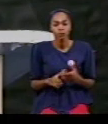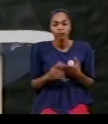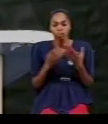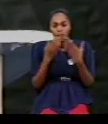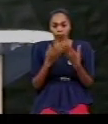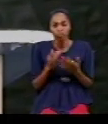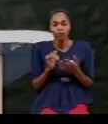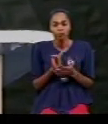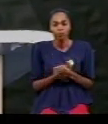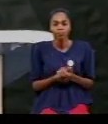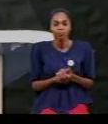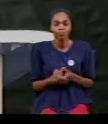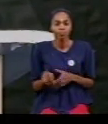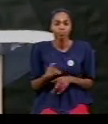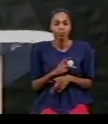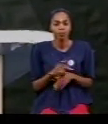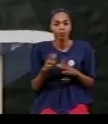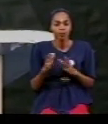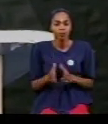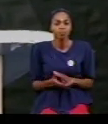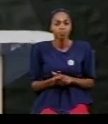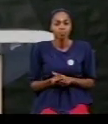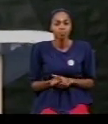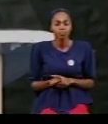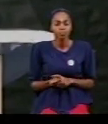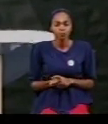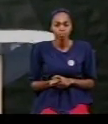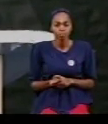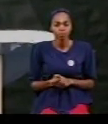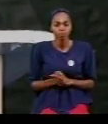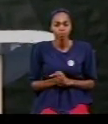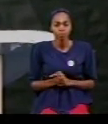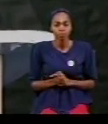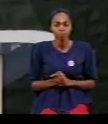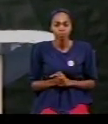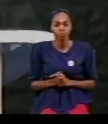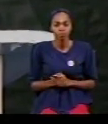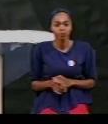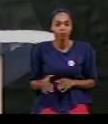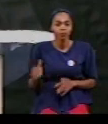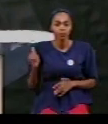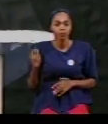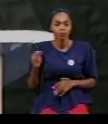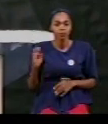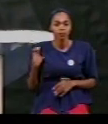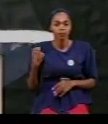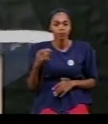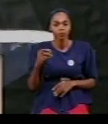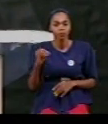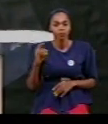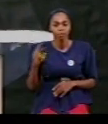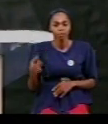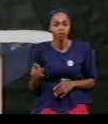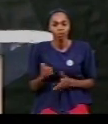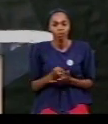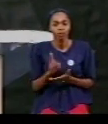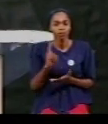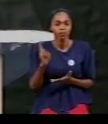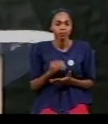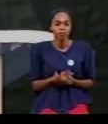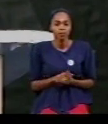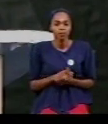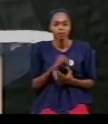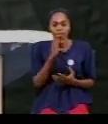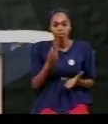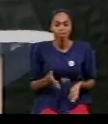is the Dean of the School of Postgraduate Studies, Anchor University, Ayobo, Lagos, is here with us too. Please rise up. You are